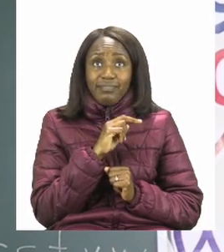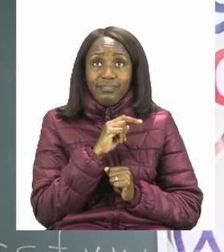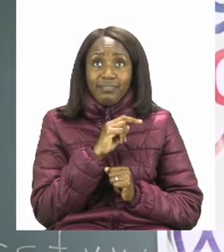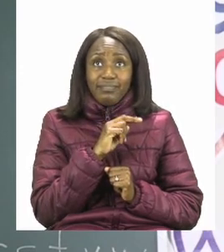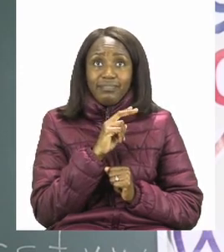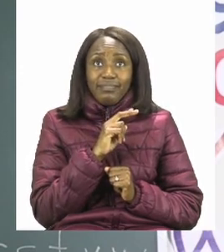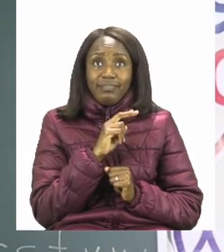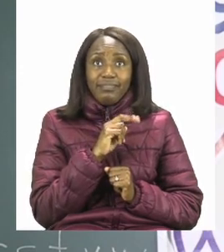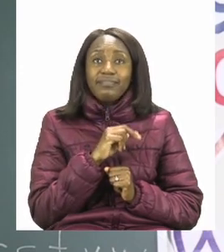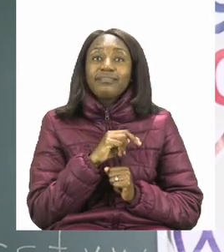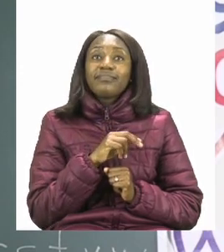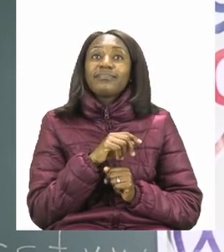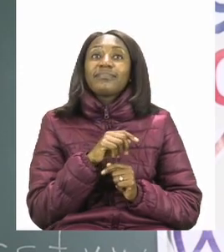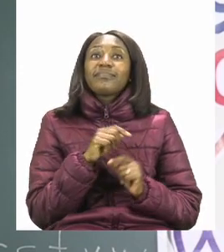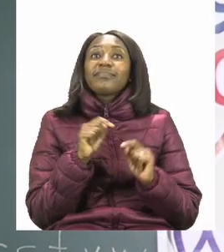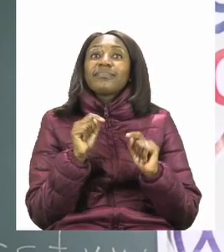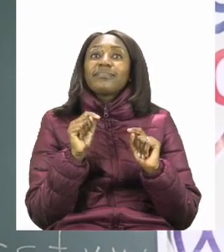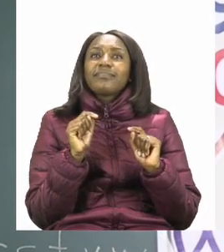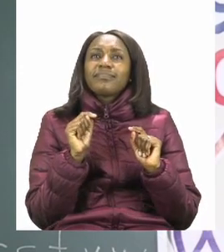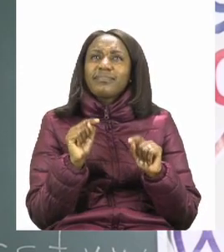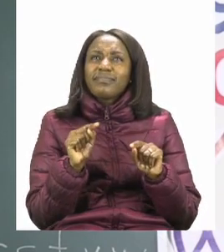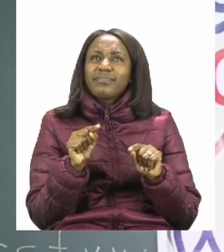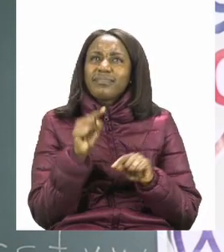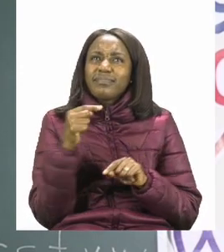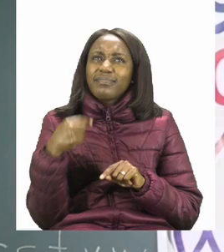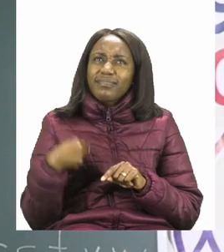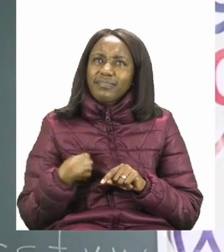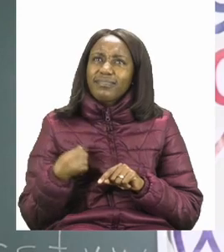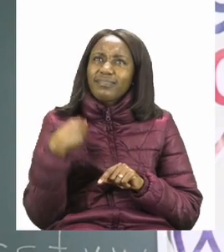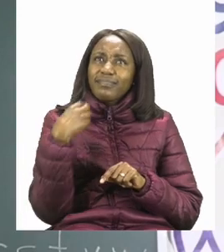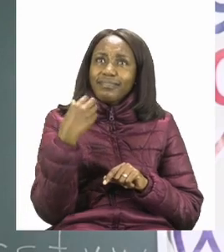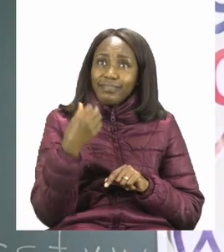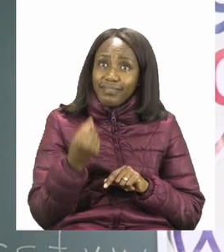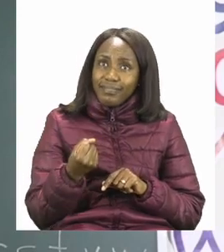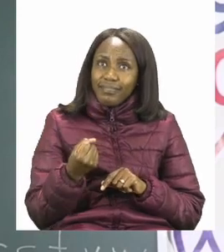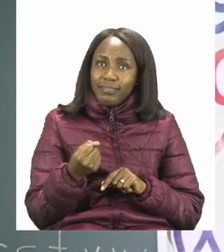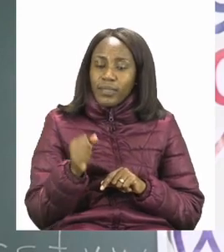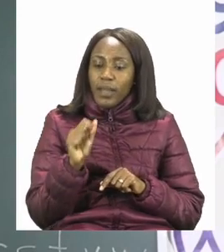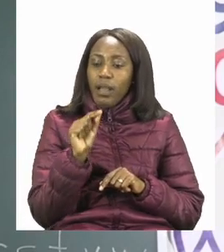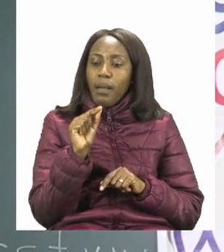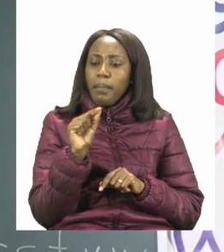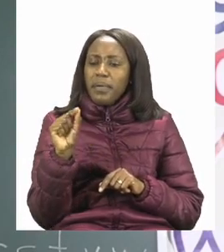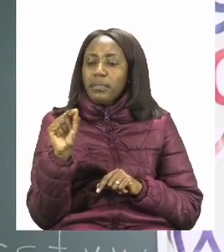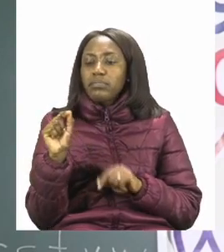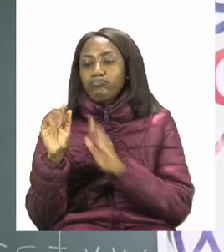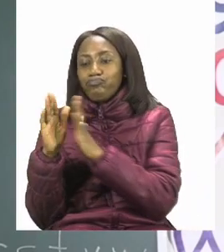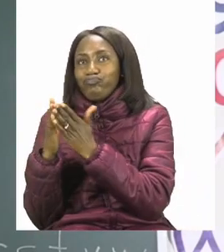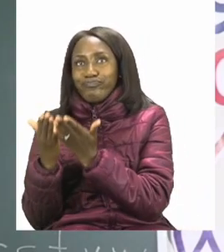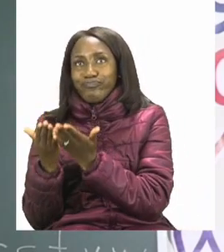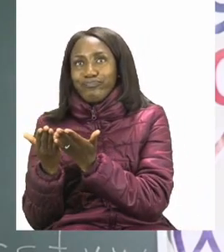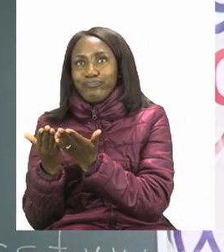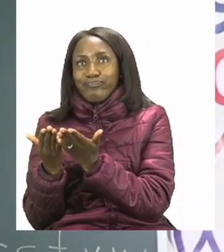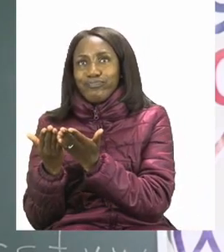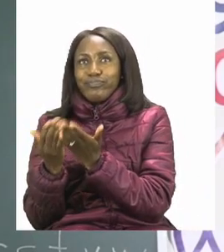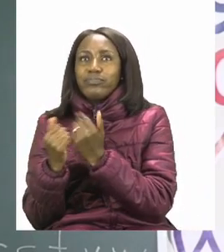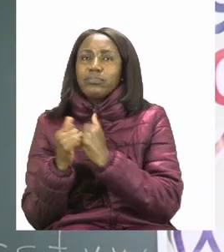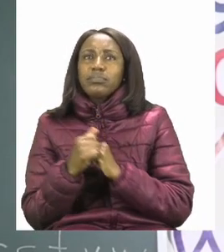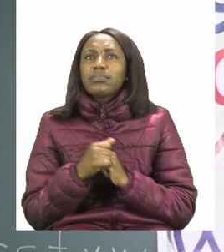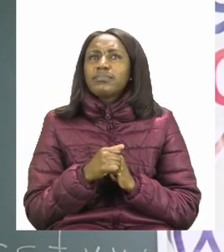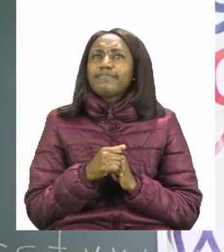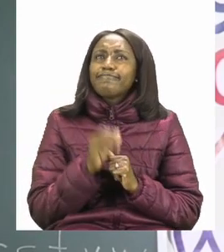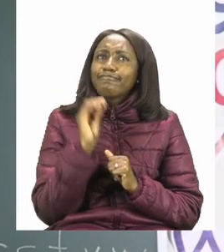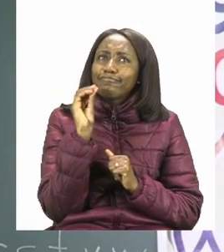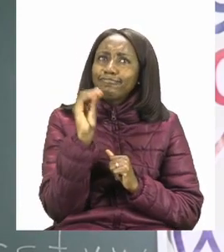It says, he has dash book. Now we have to put in